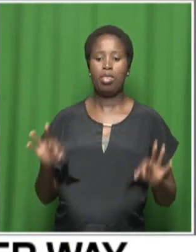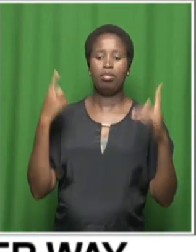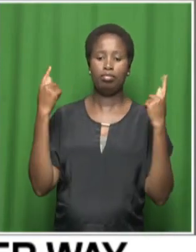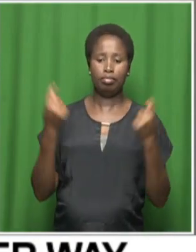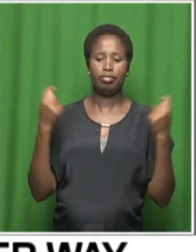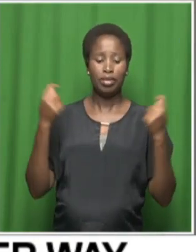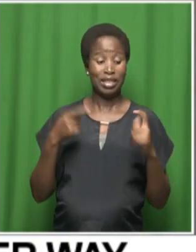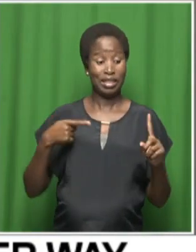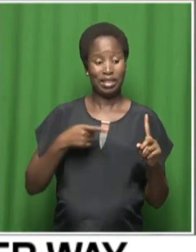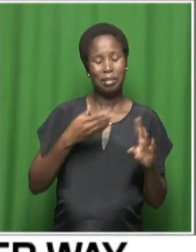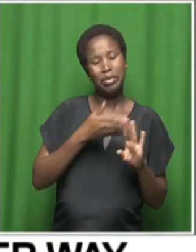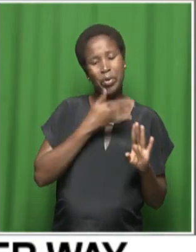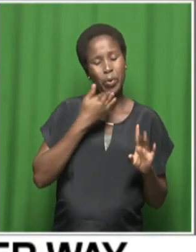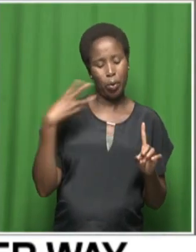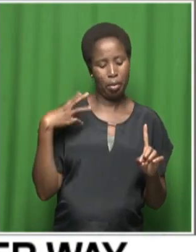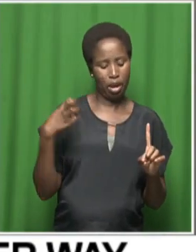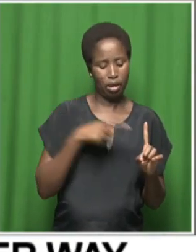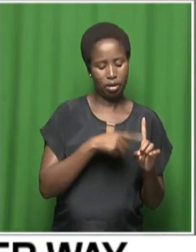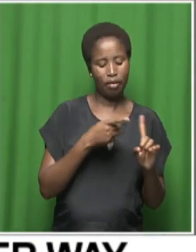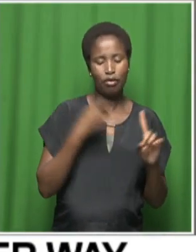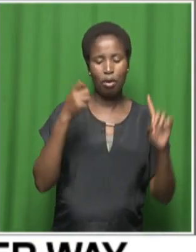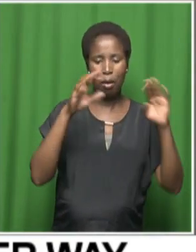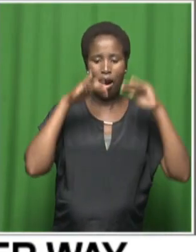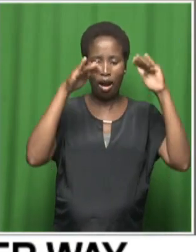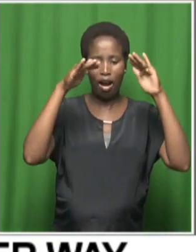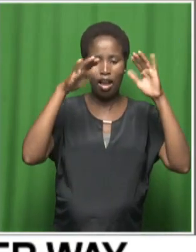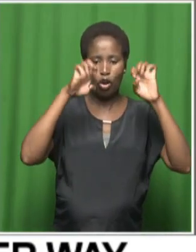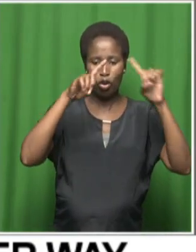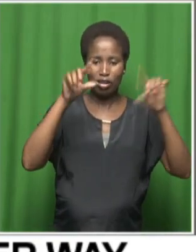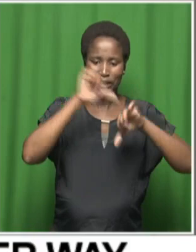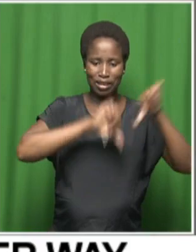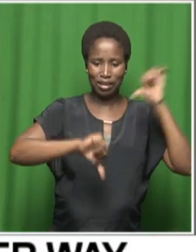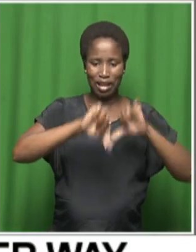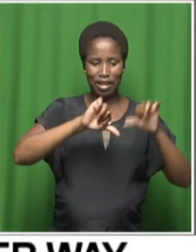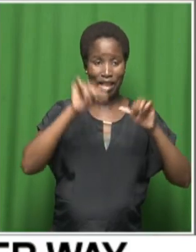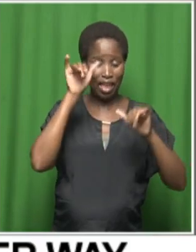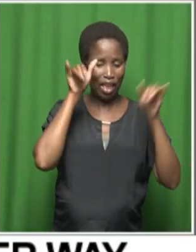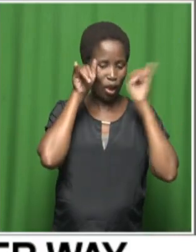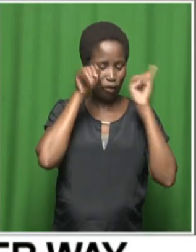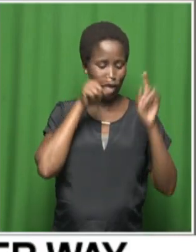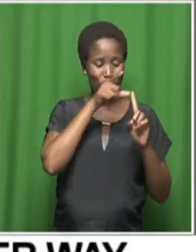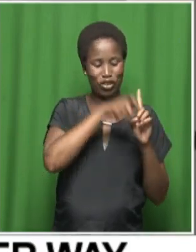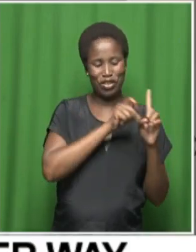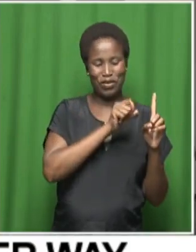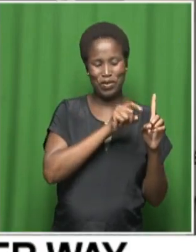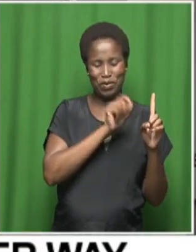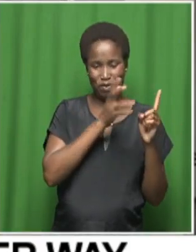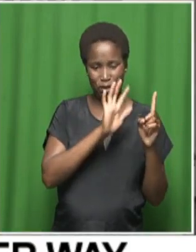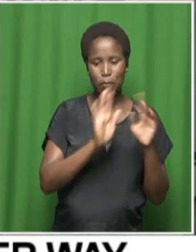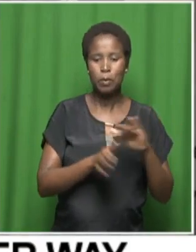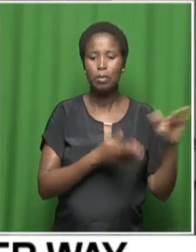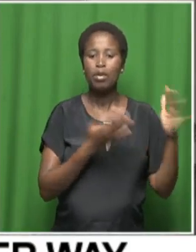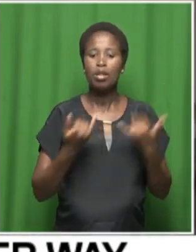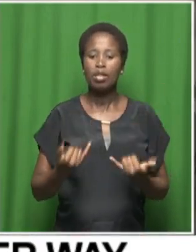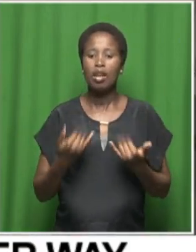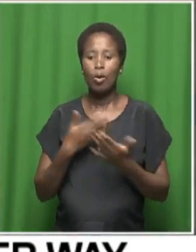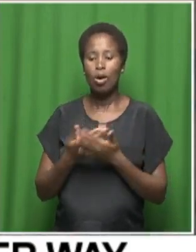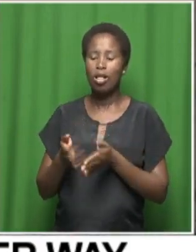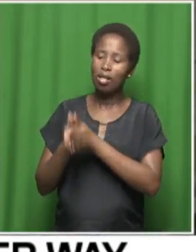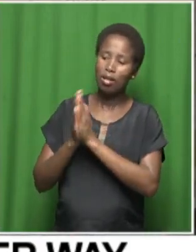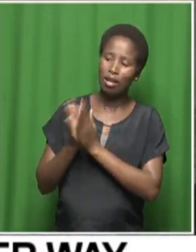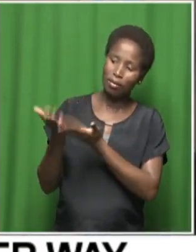Dr. Blade Nzimande, Minister of Higher Education, Science and Innovation. And I think we have 1 minute. I'm going to bring in Samuel